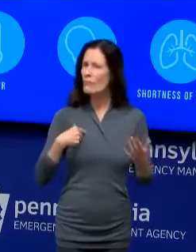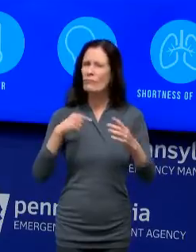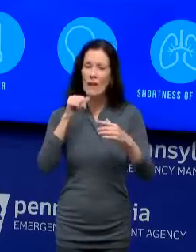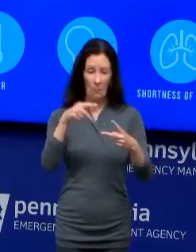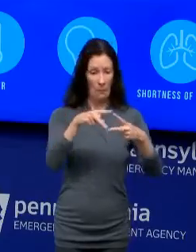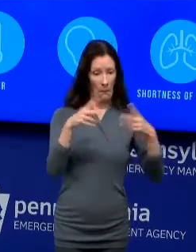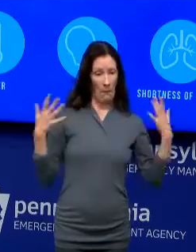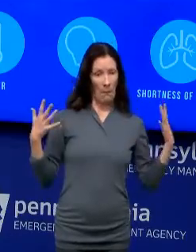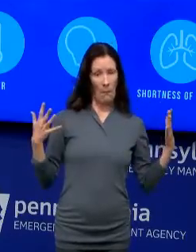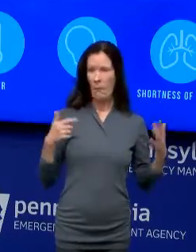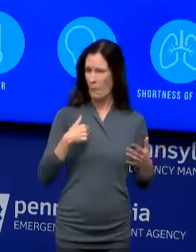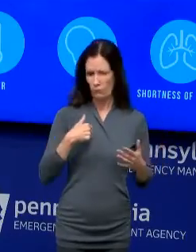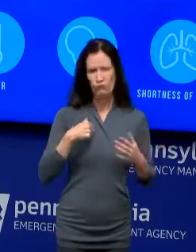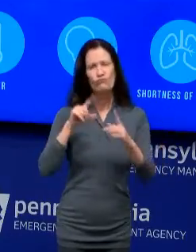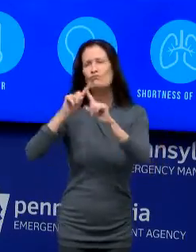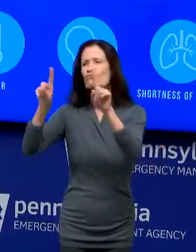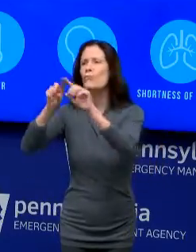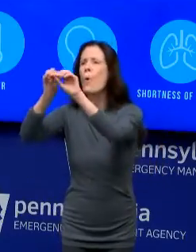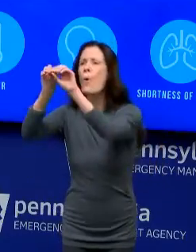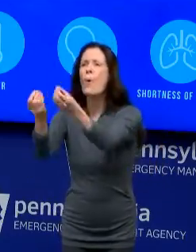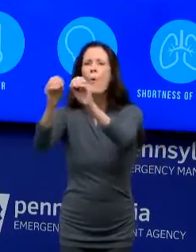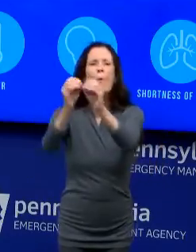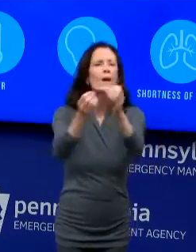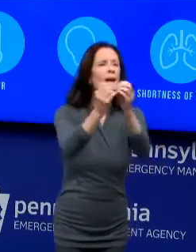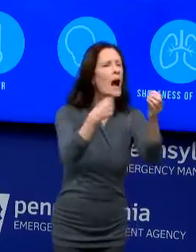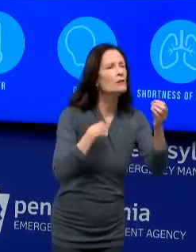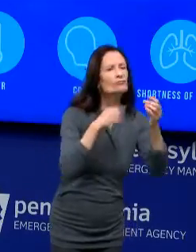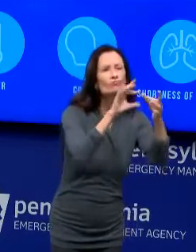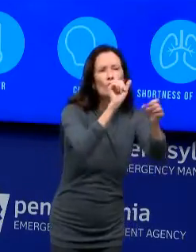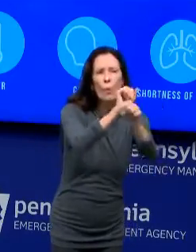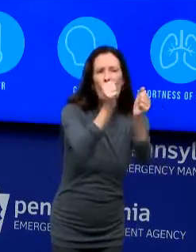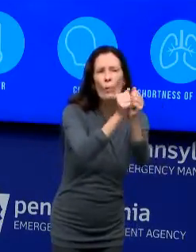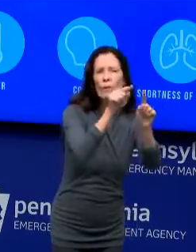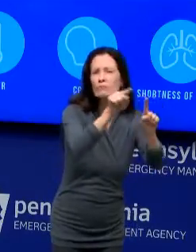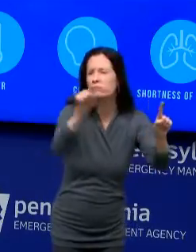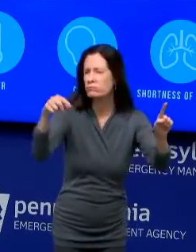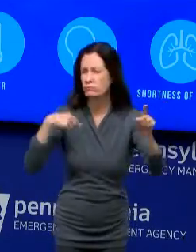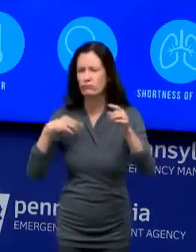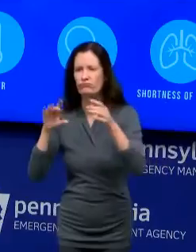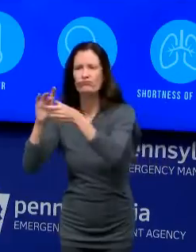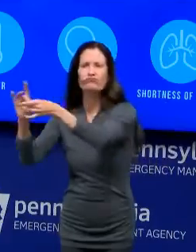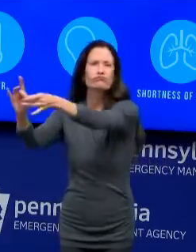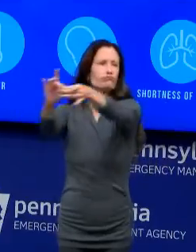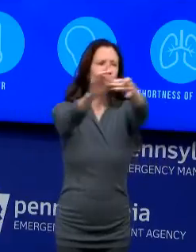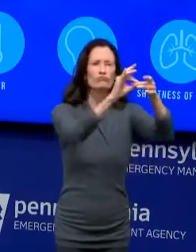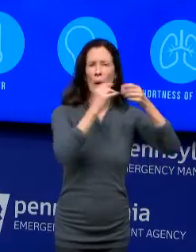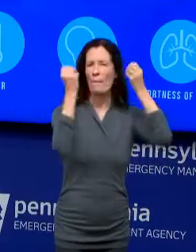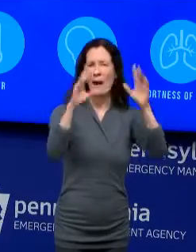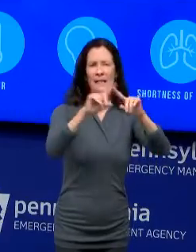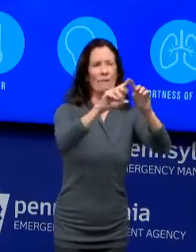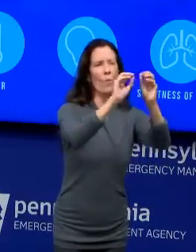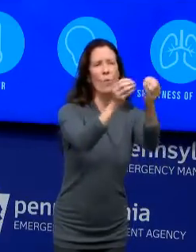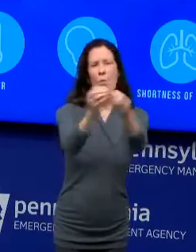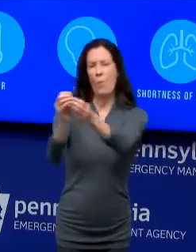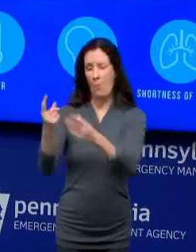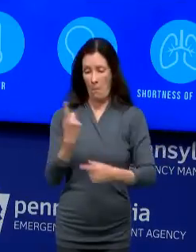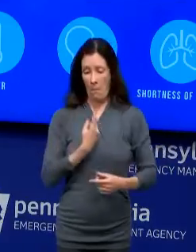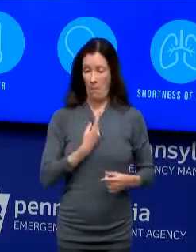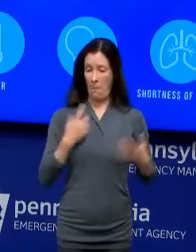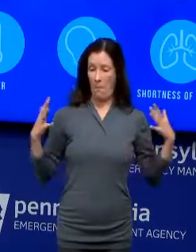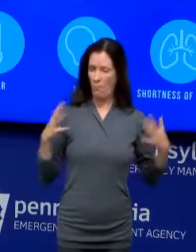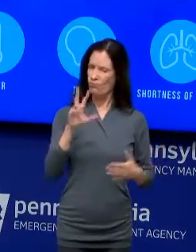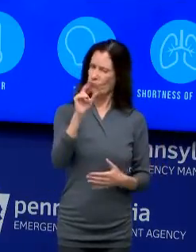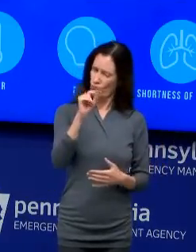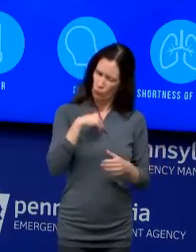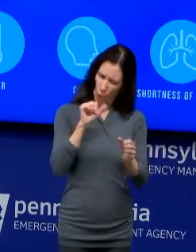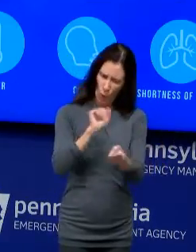Pennsylvania. From WNEP, a viewer says she went to a hospital ER about a month ago and was tested for